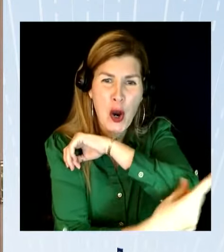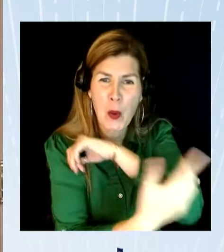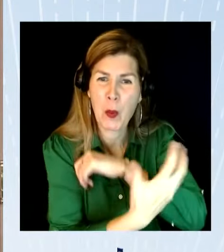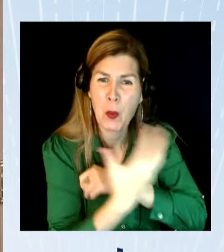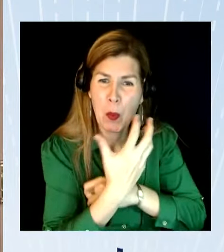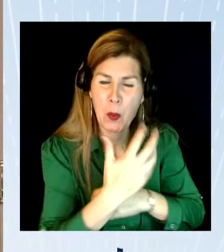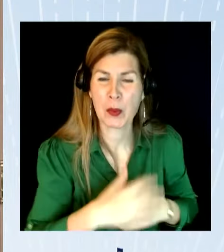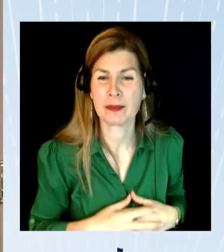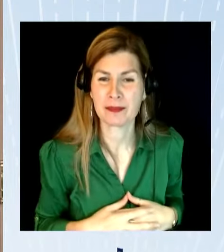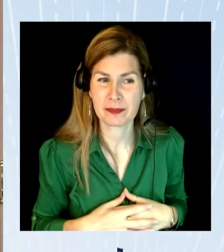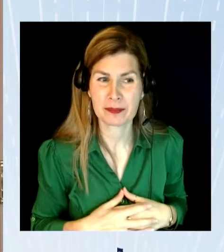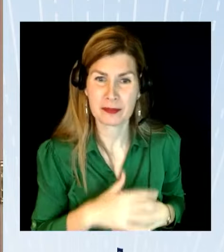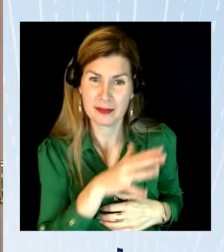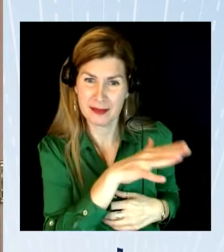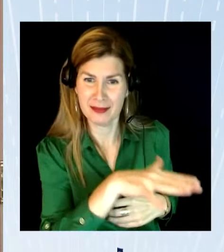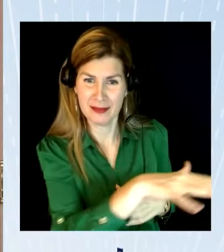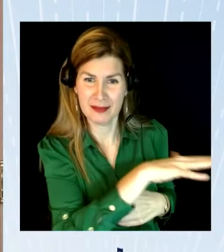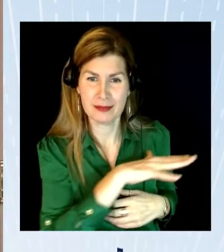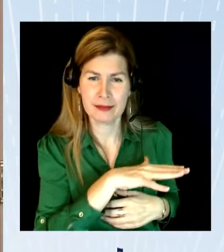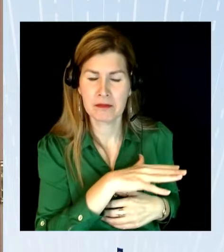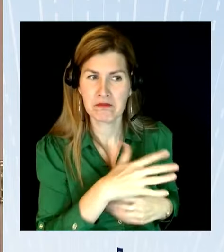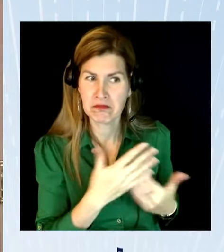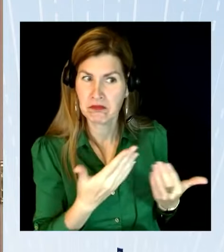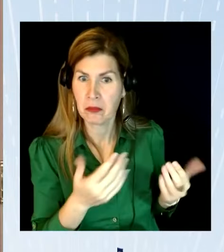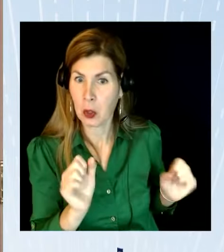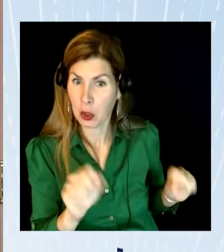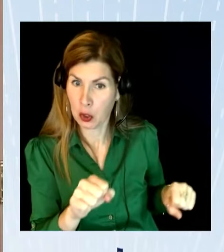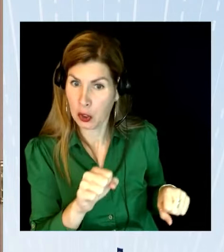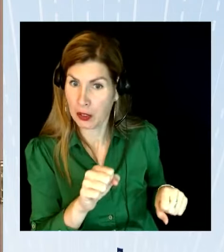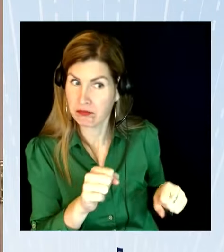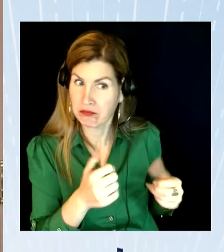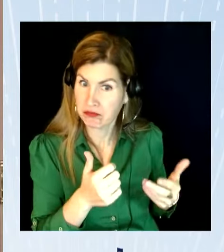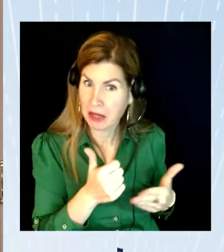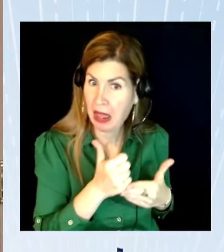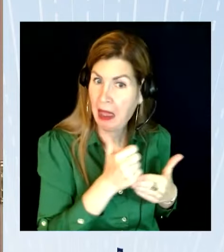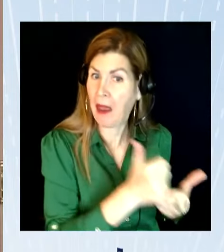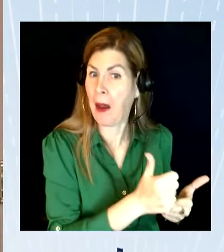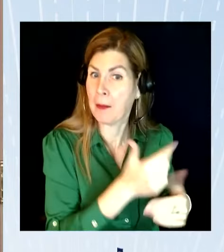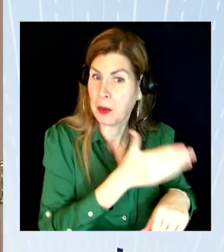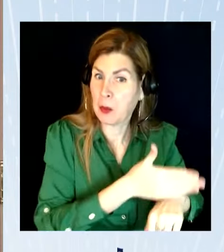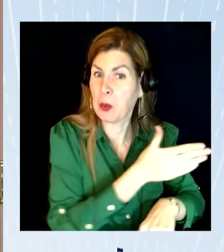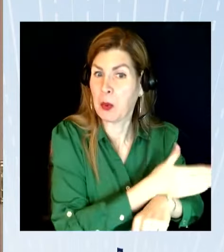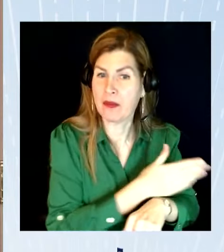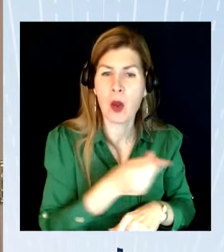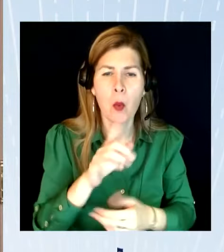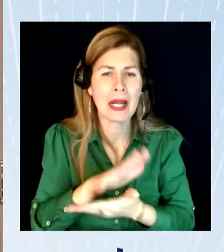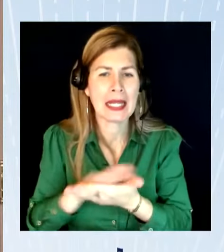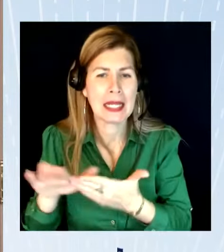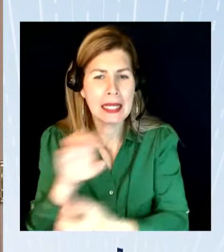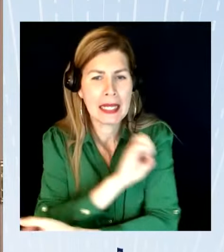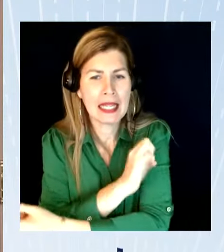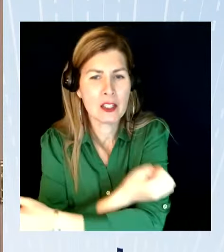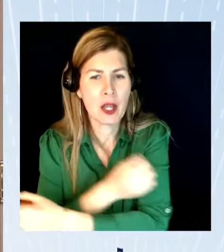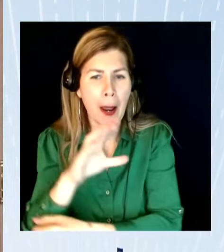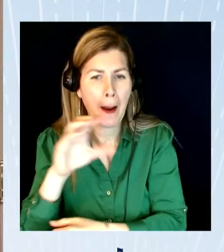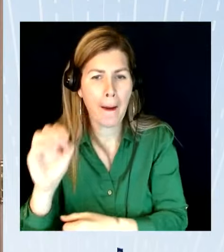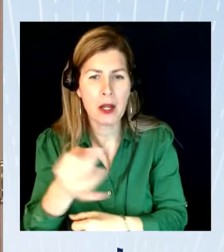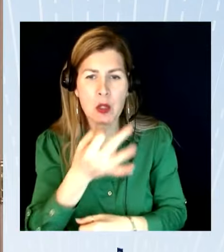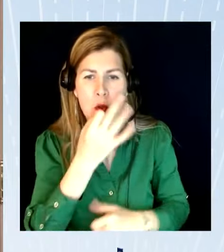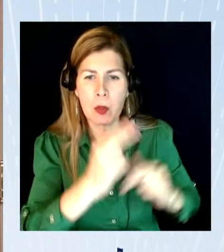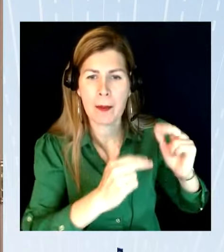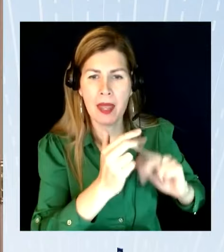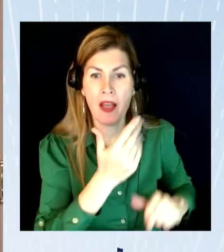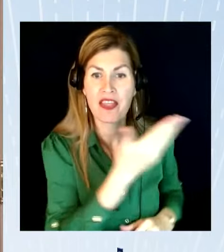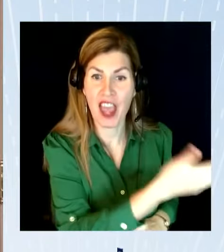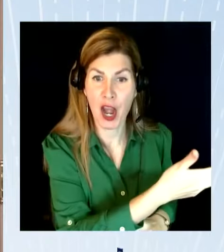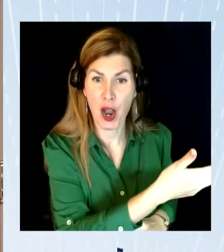also an area we know there's a great opportunity for growth. One of our clean energy companies is about to build out there. But we